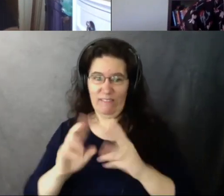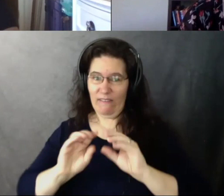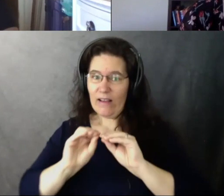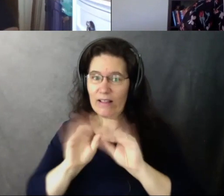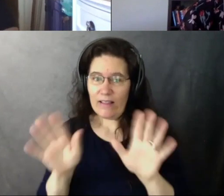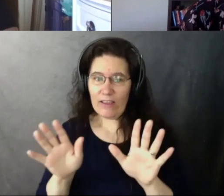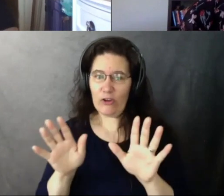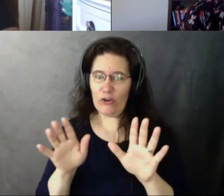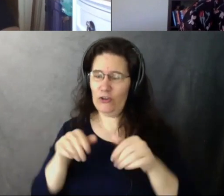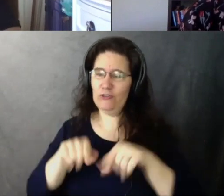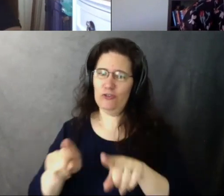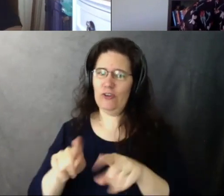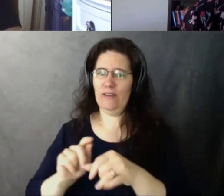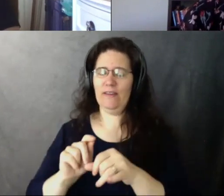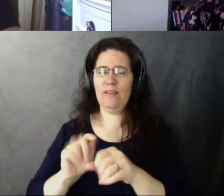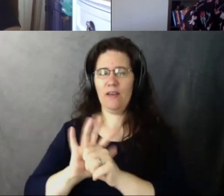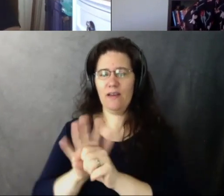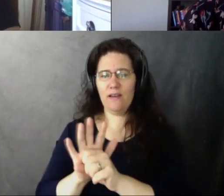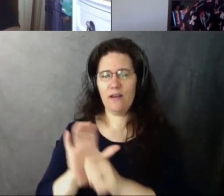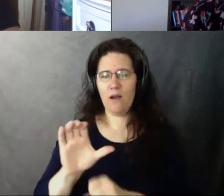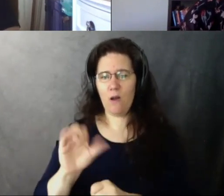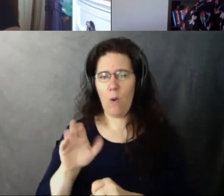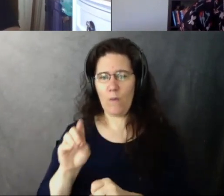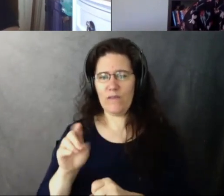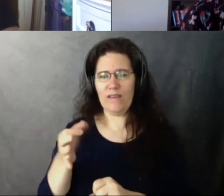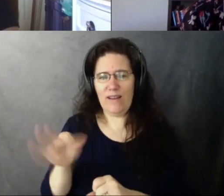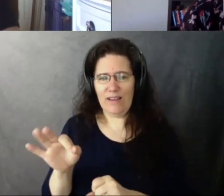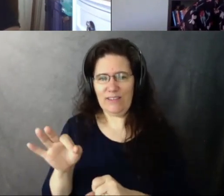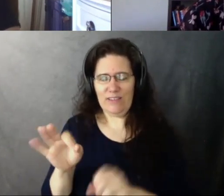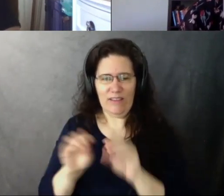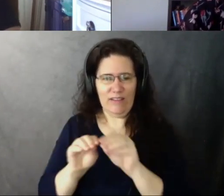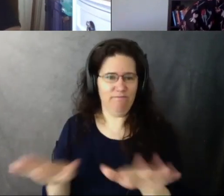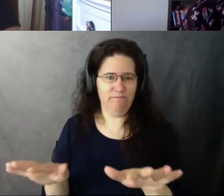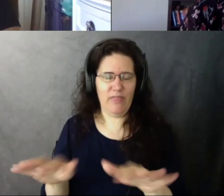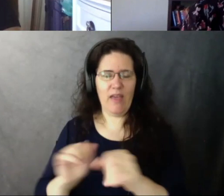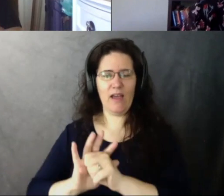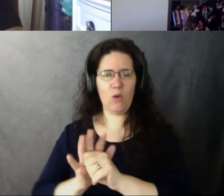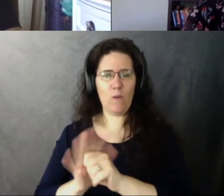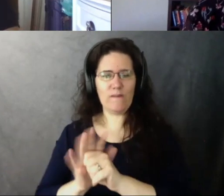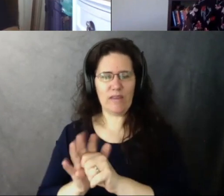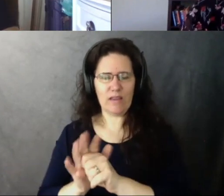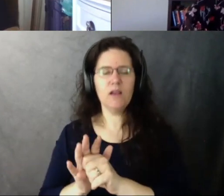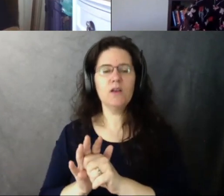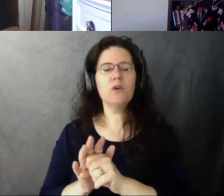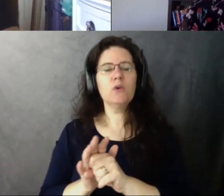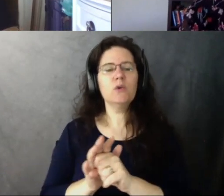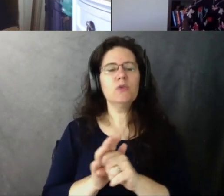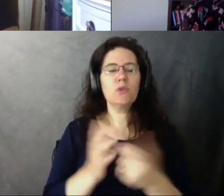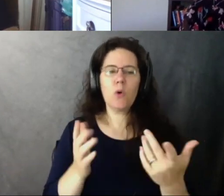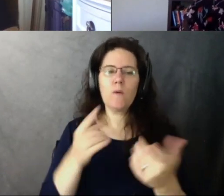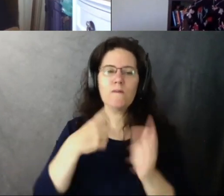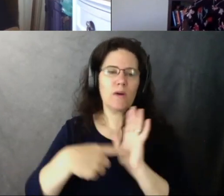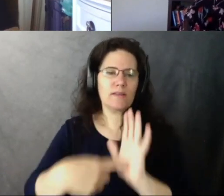the COVID-19 and what effects are there. So a lot of people are experiencing hardship